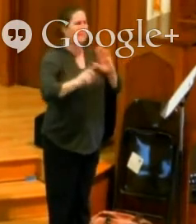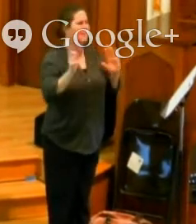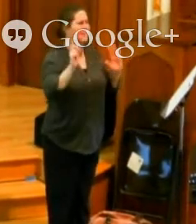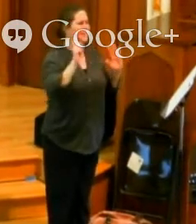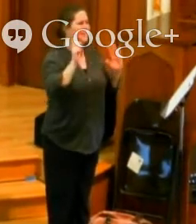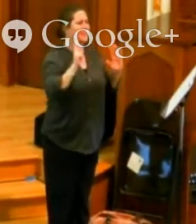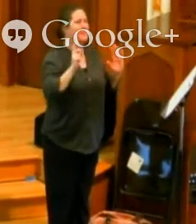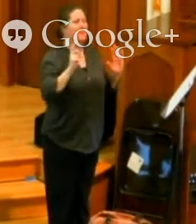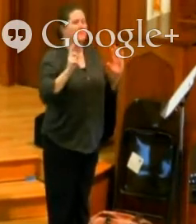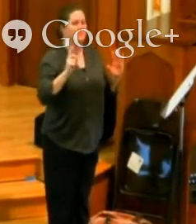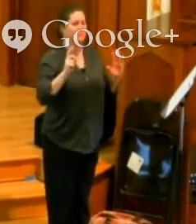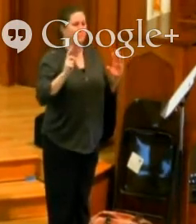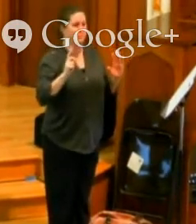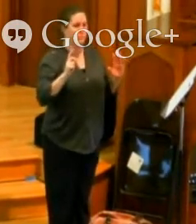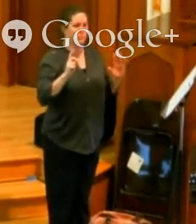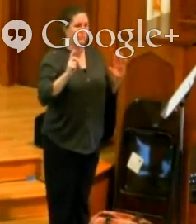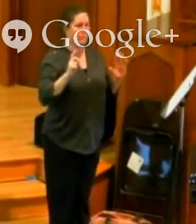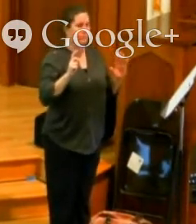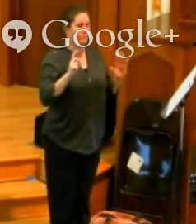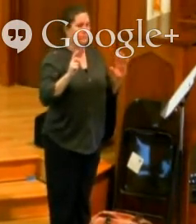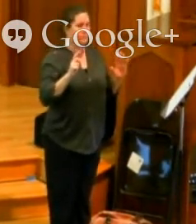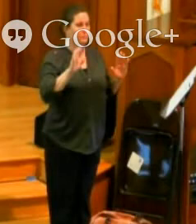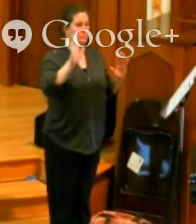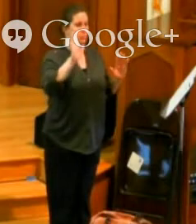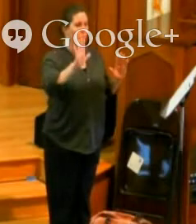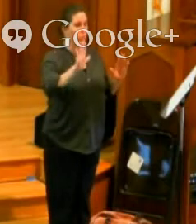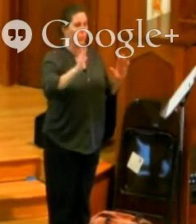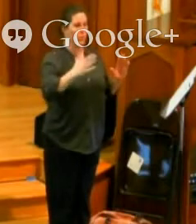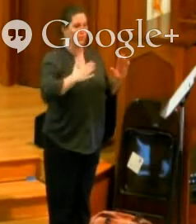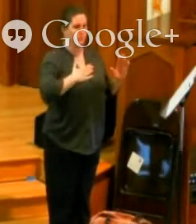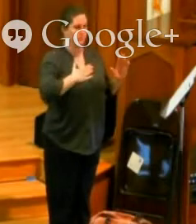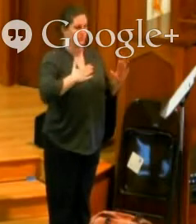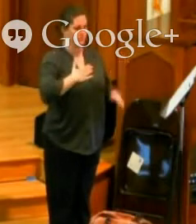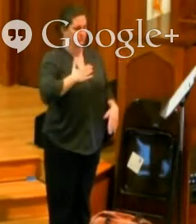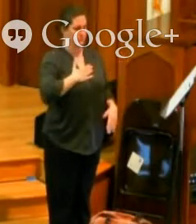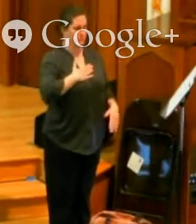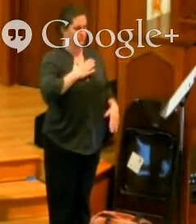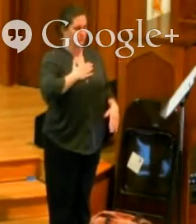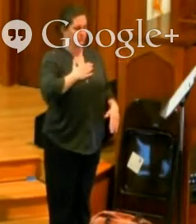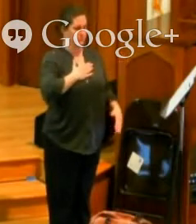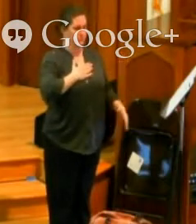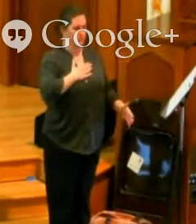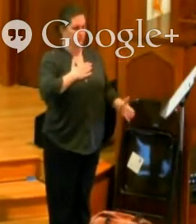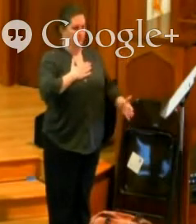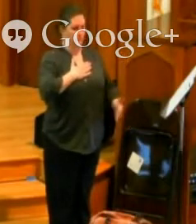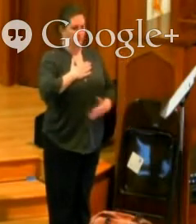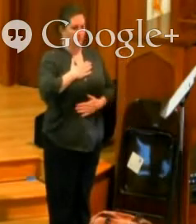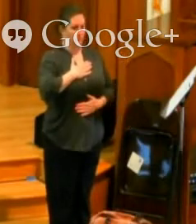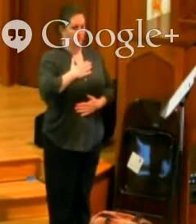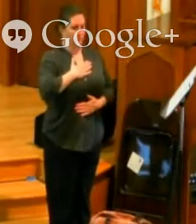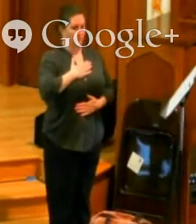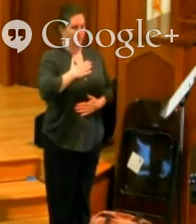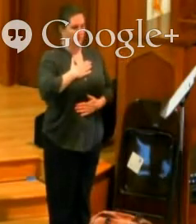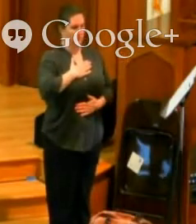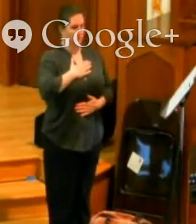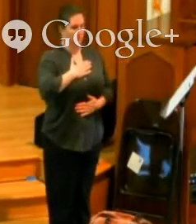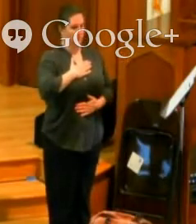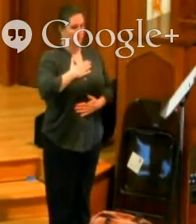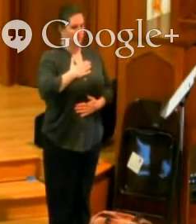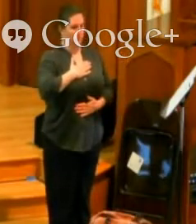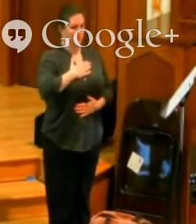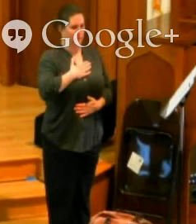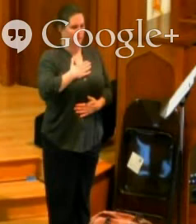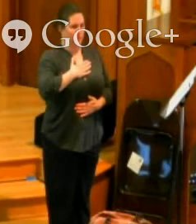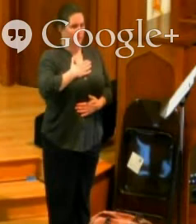So I want you to put one hand on your upper chest and one hand here at your lower ribs. I want you to breathe